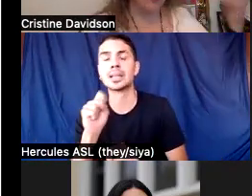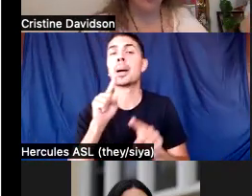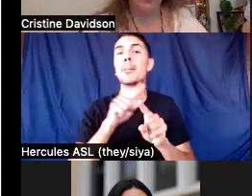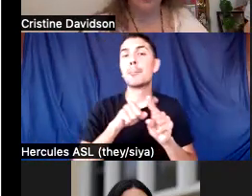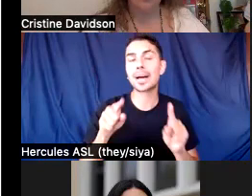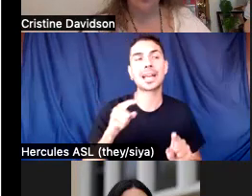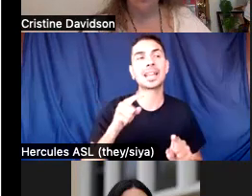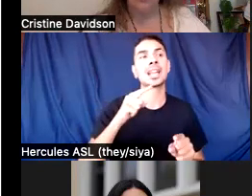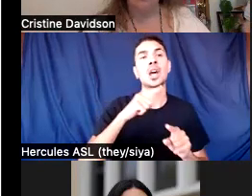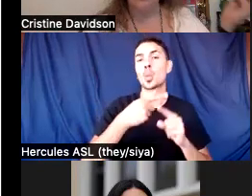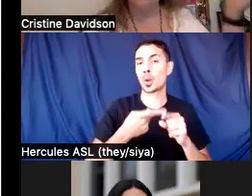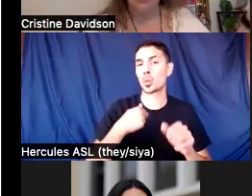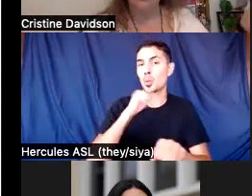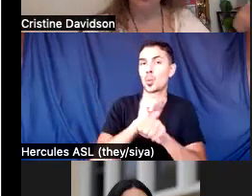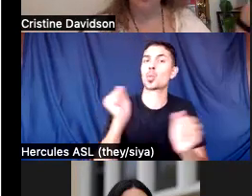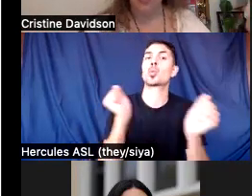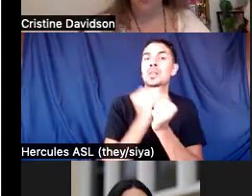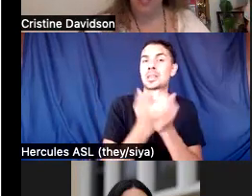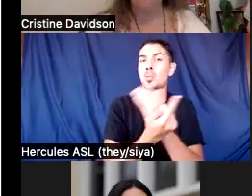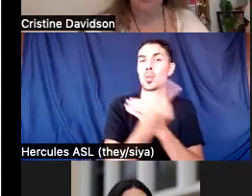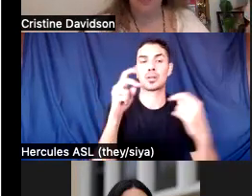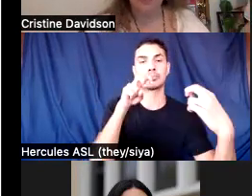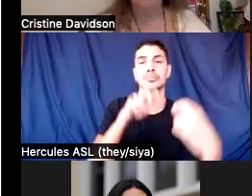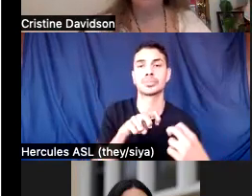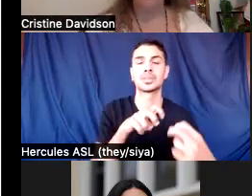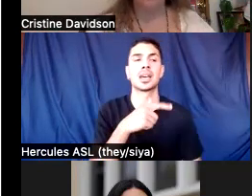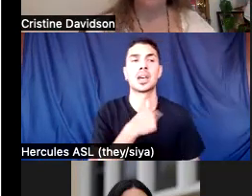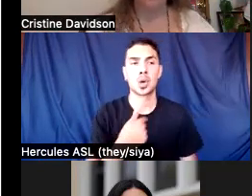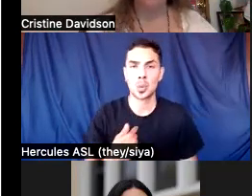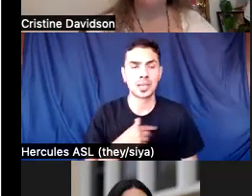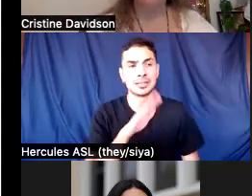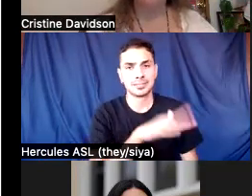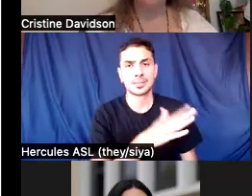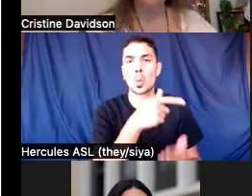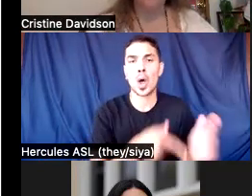door when we're working with somebody and meet them where they're at, right?